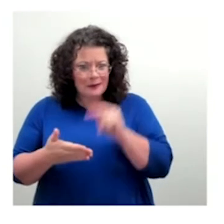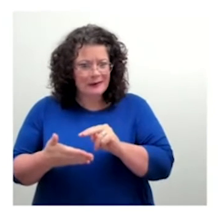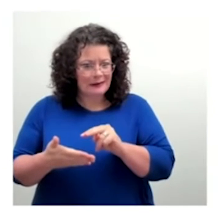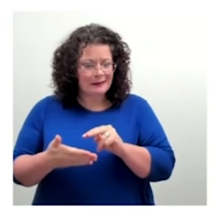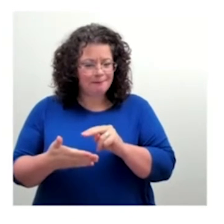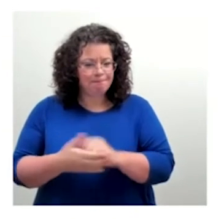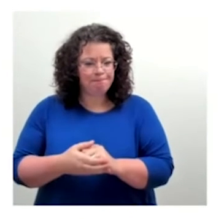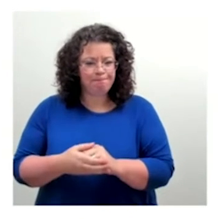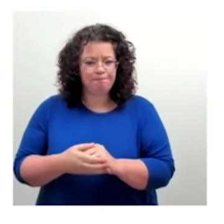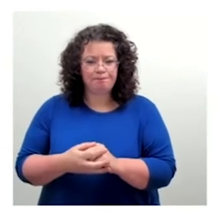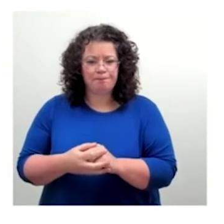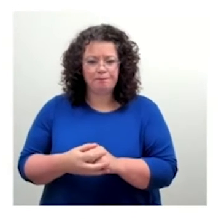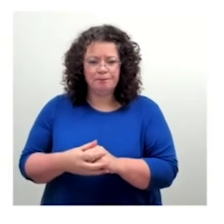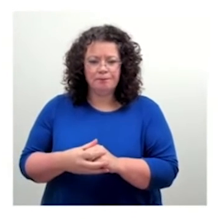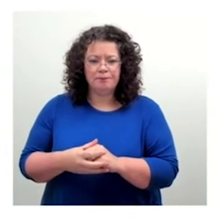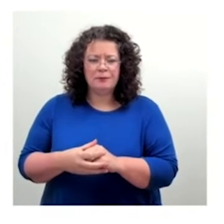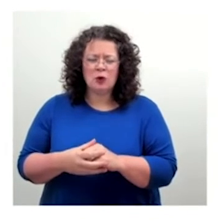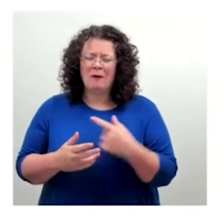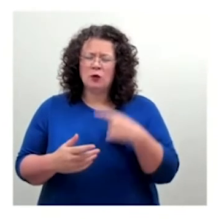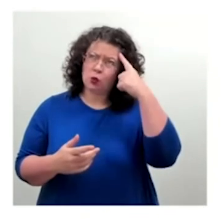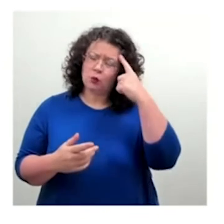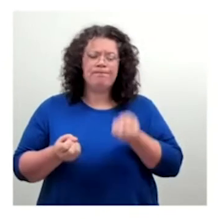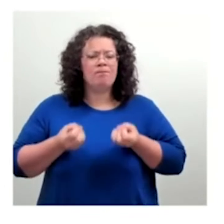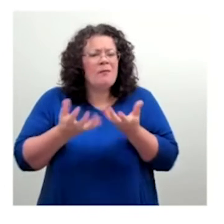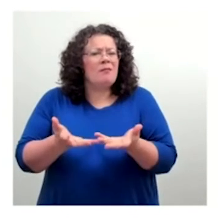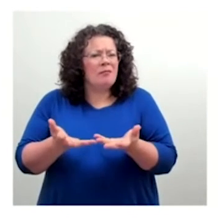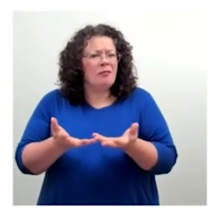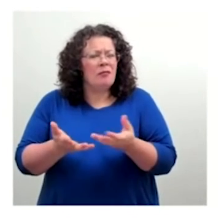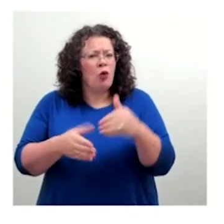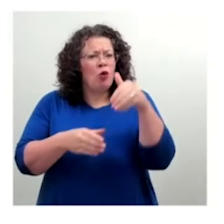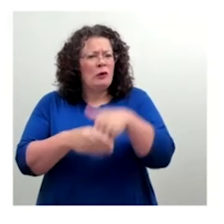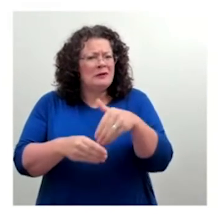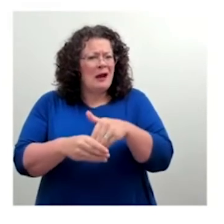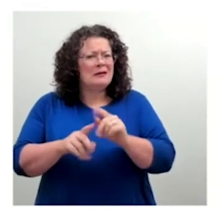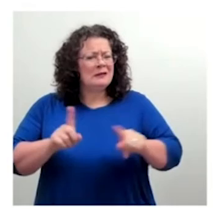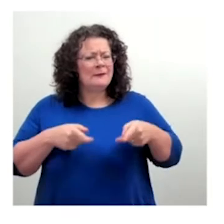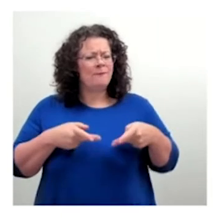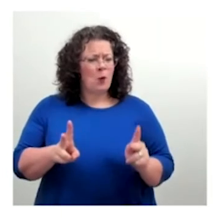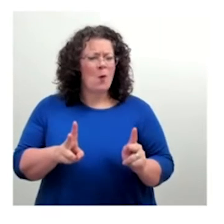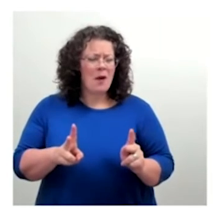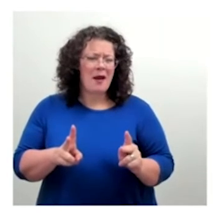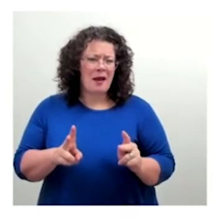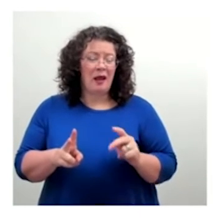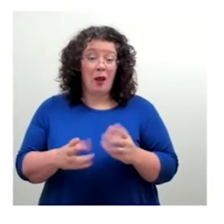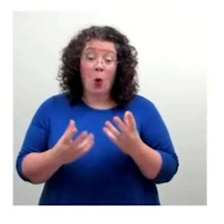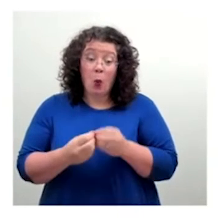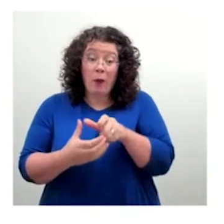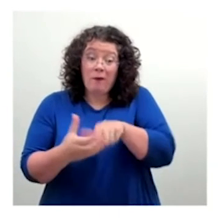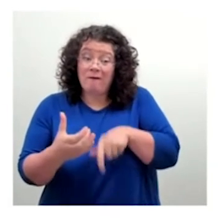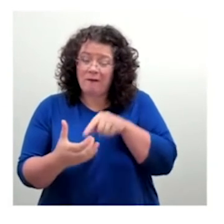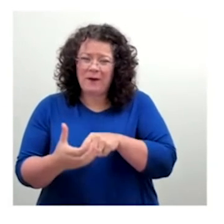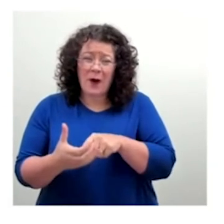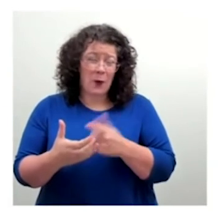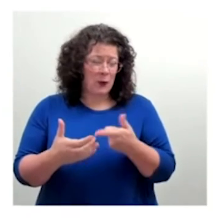so far with a phone. But you can certainly go better than, you know, the A, and certainly, you know, the stretch target is achievable in